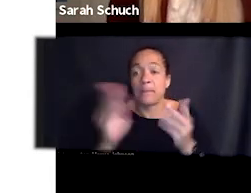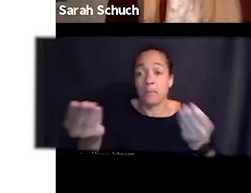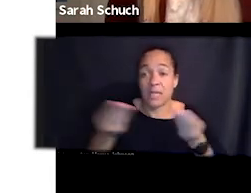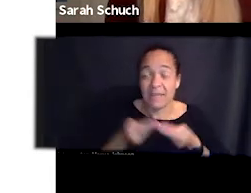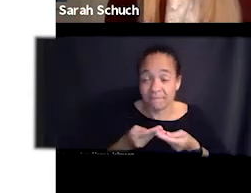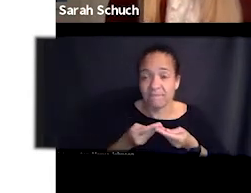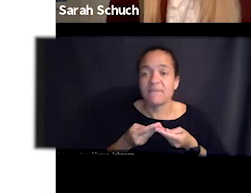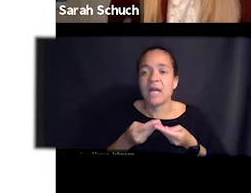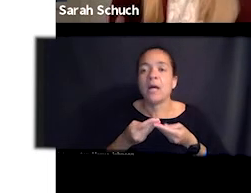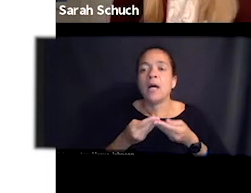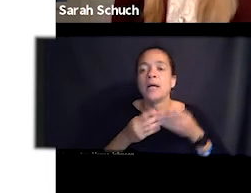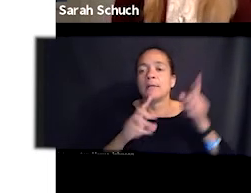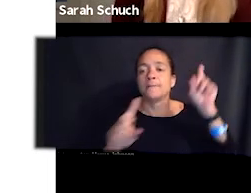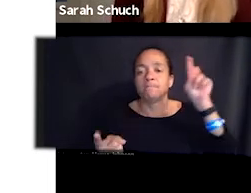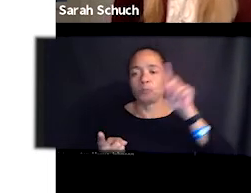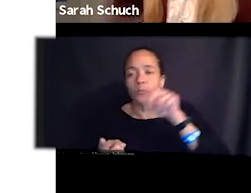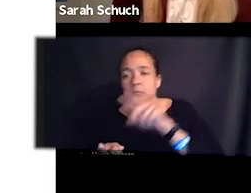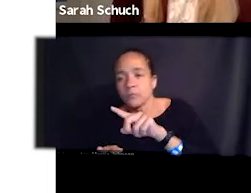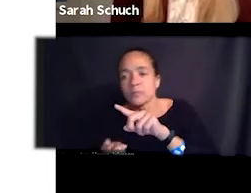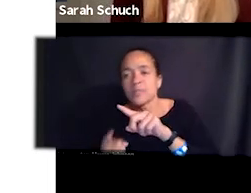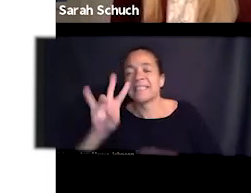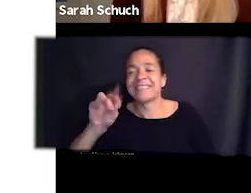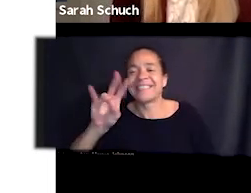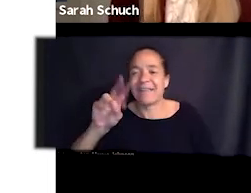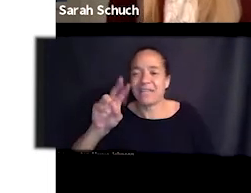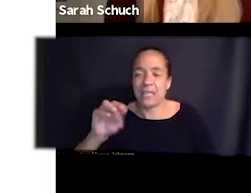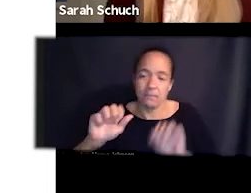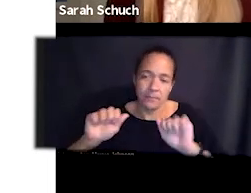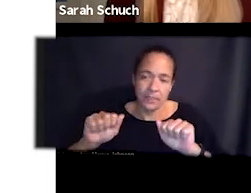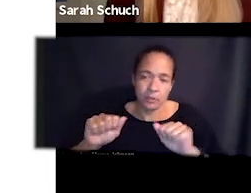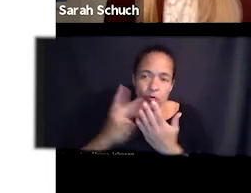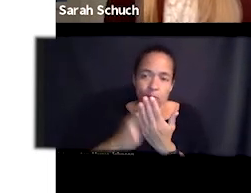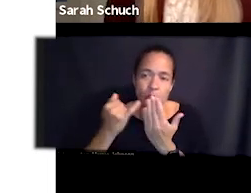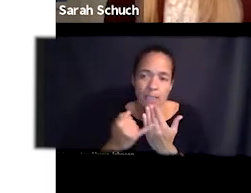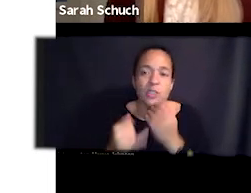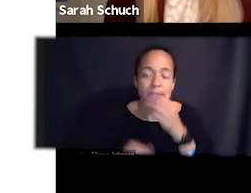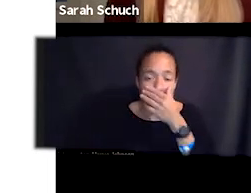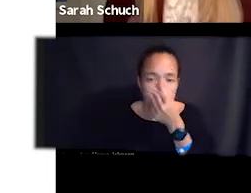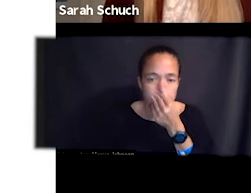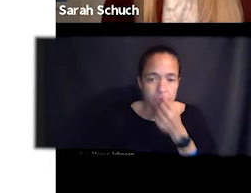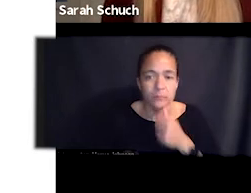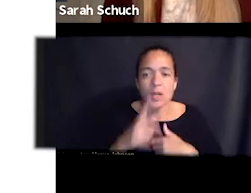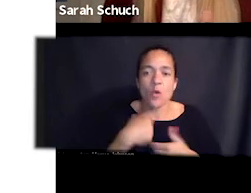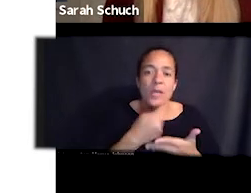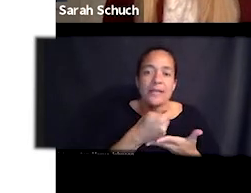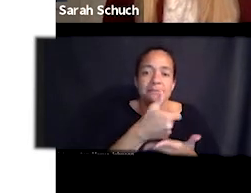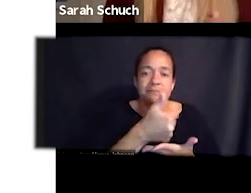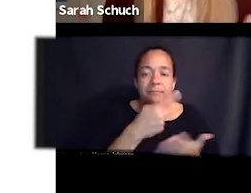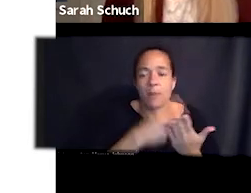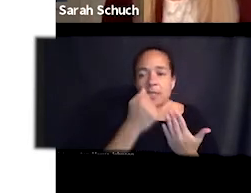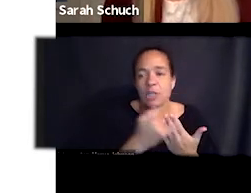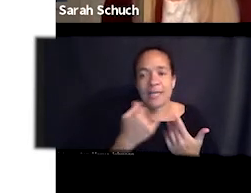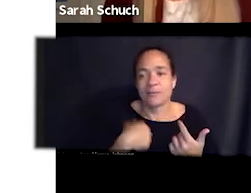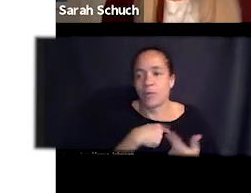create a list of 70 potential projects from what they gave us. We took out projects that we just couldn't fund.